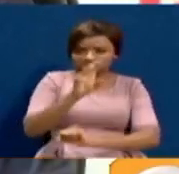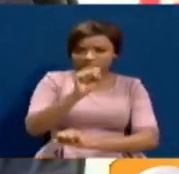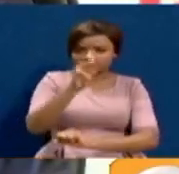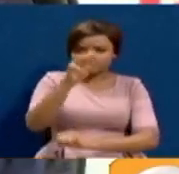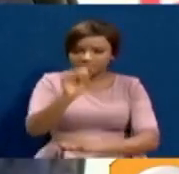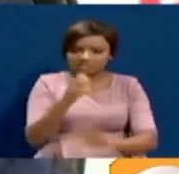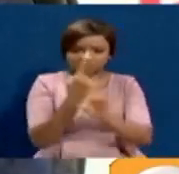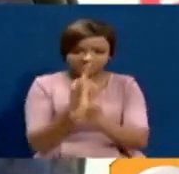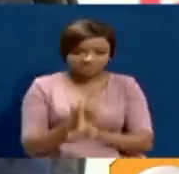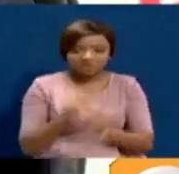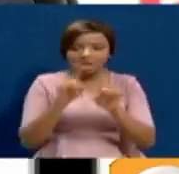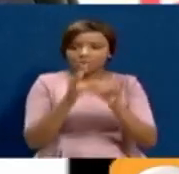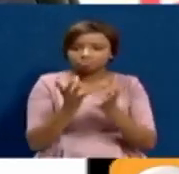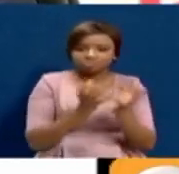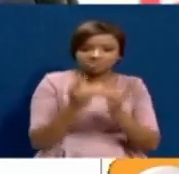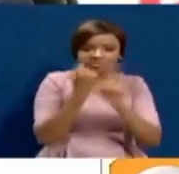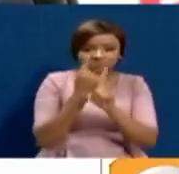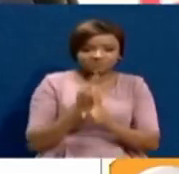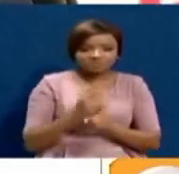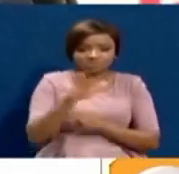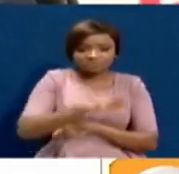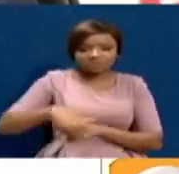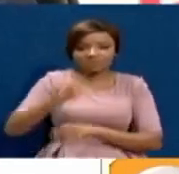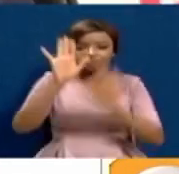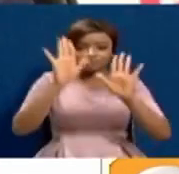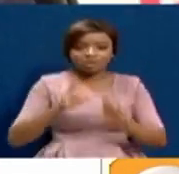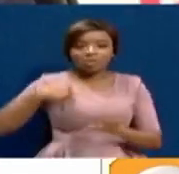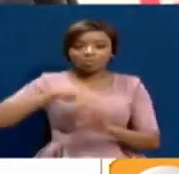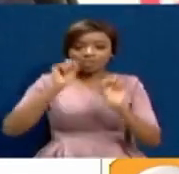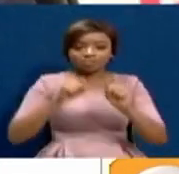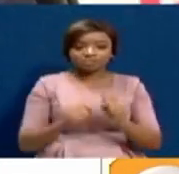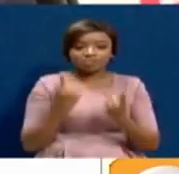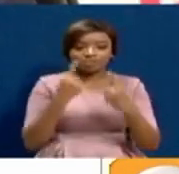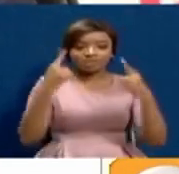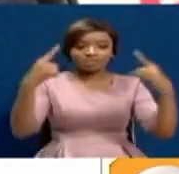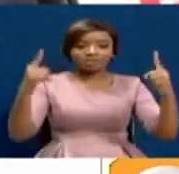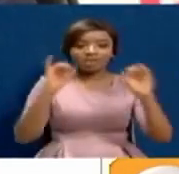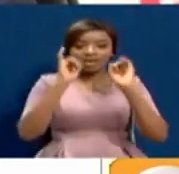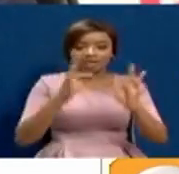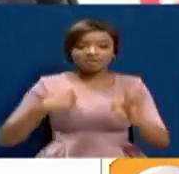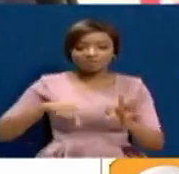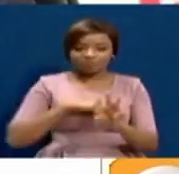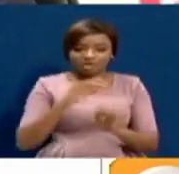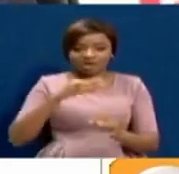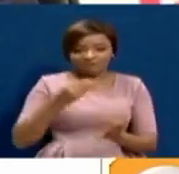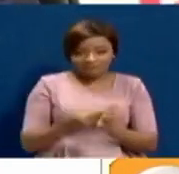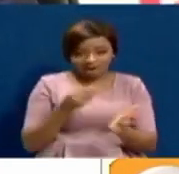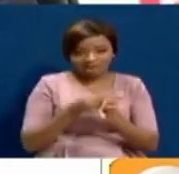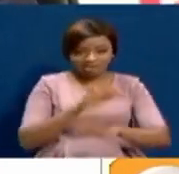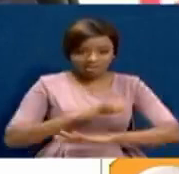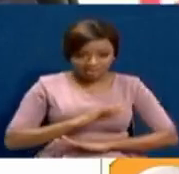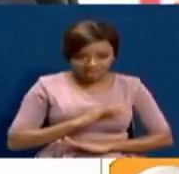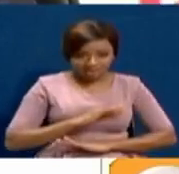guarantee scheme, supporting, you know, all that business environment. And we can only do this if we are liquid enough. And